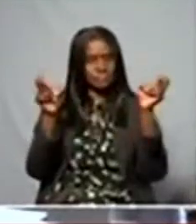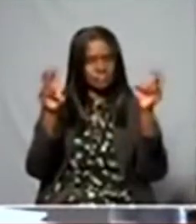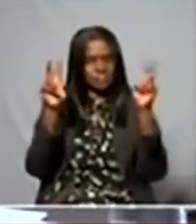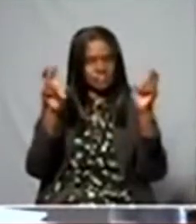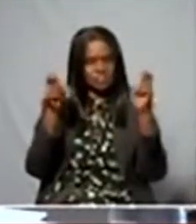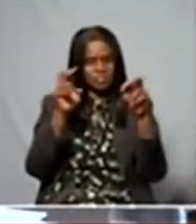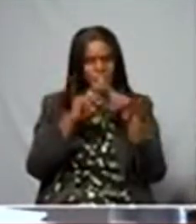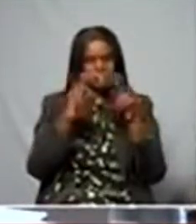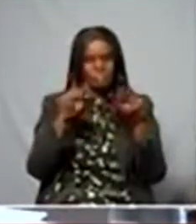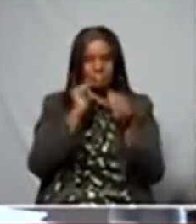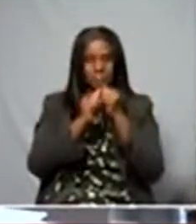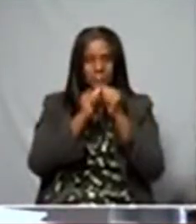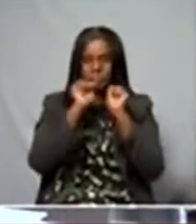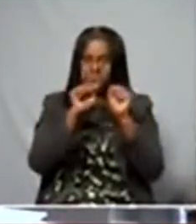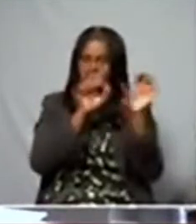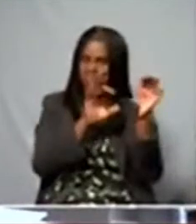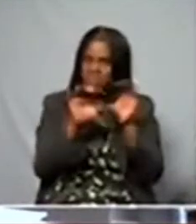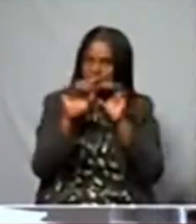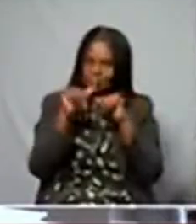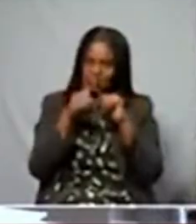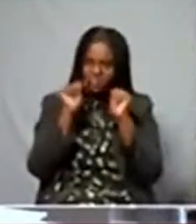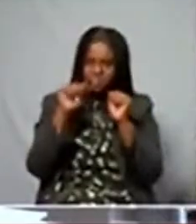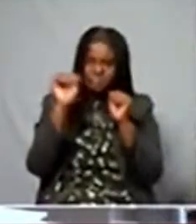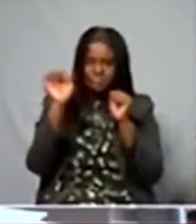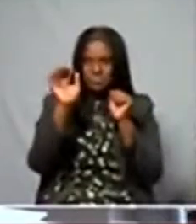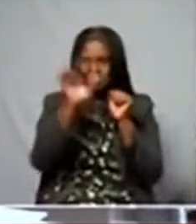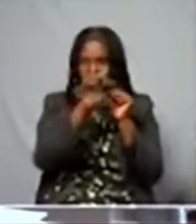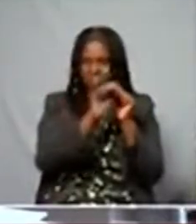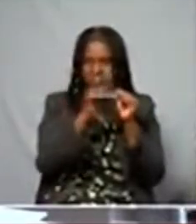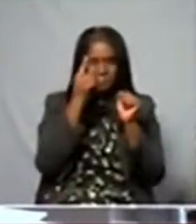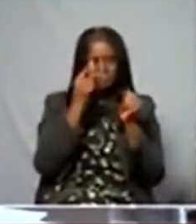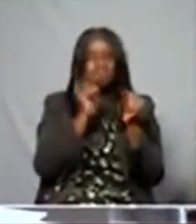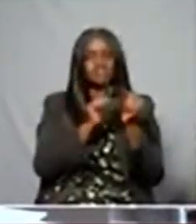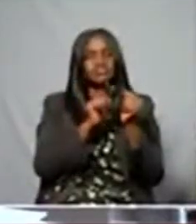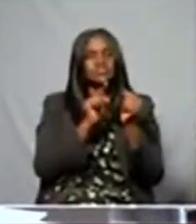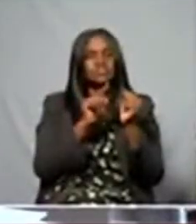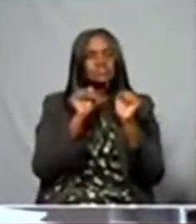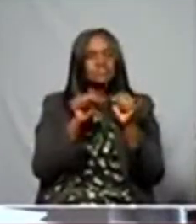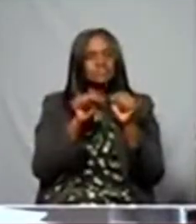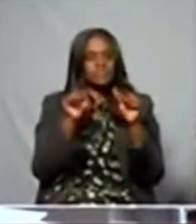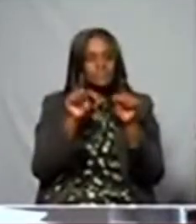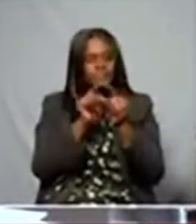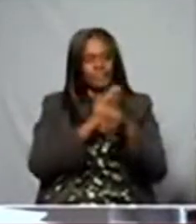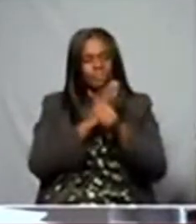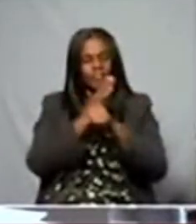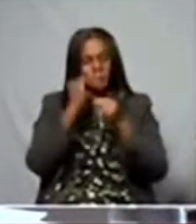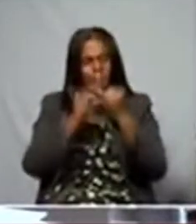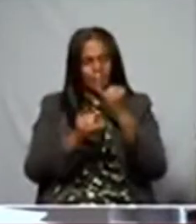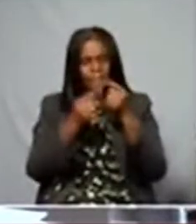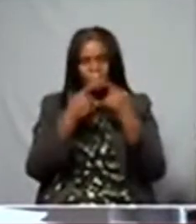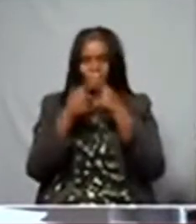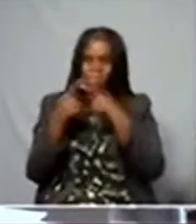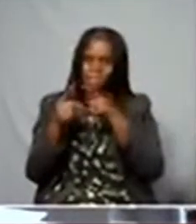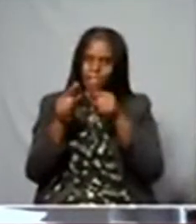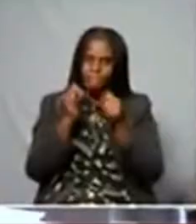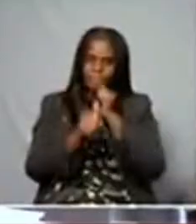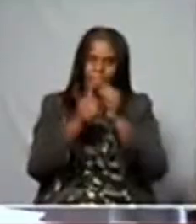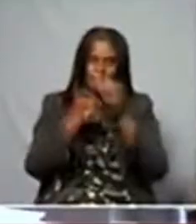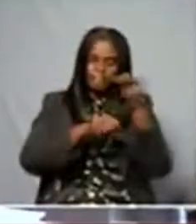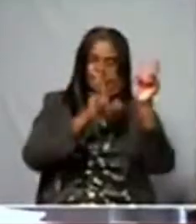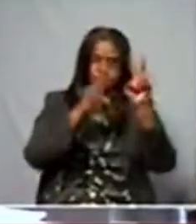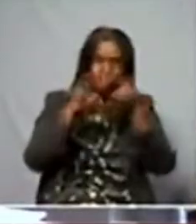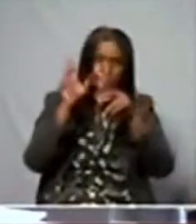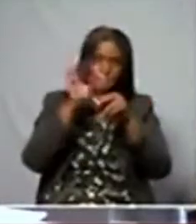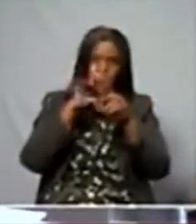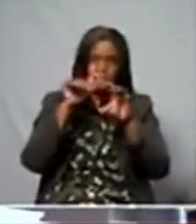a Chair, that can be done, and we can circulate an addendum for that. Then the disparity that was observed